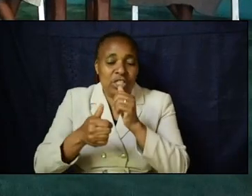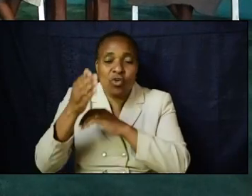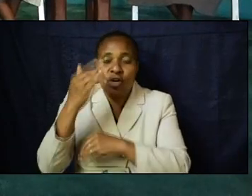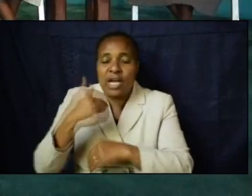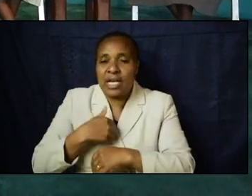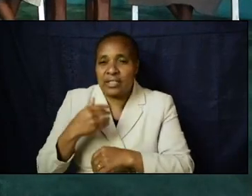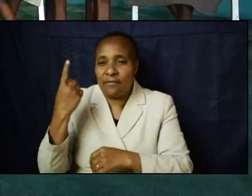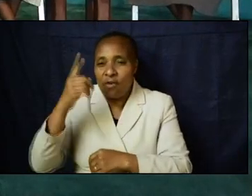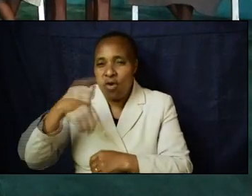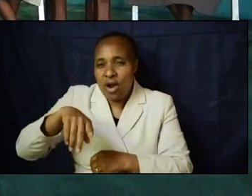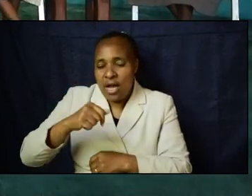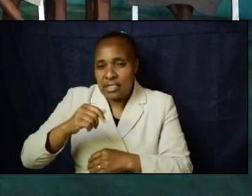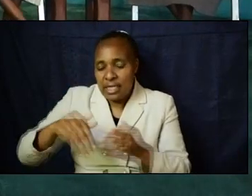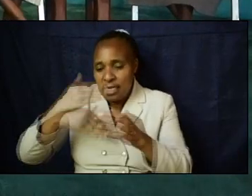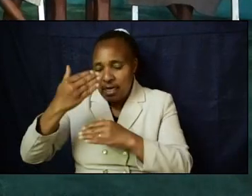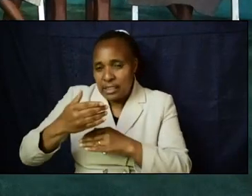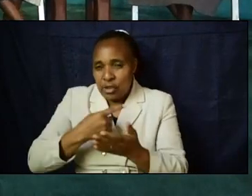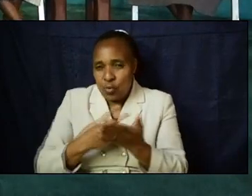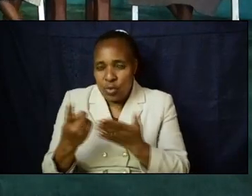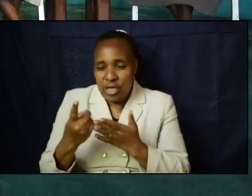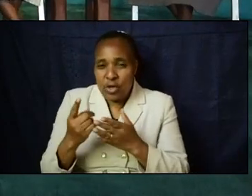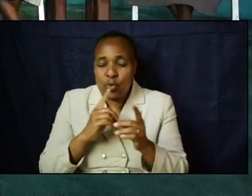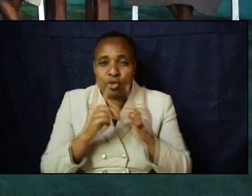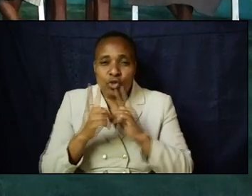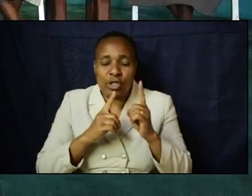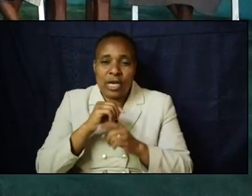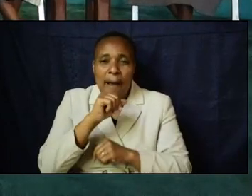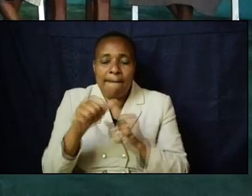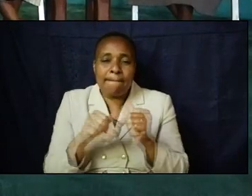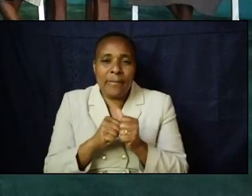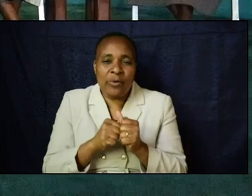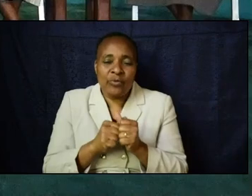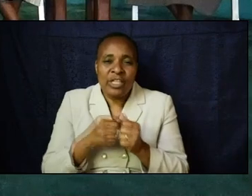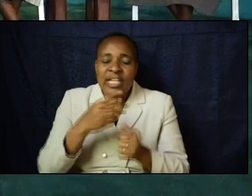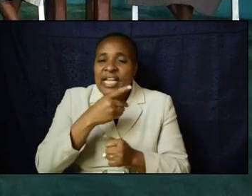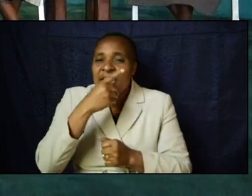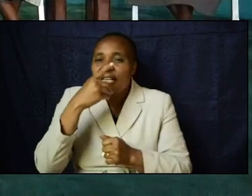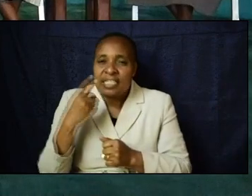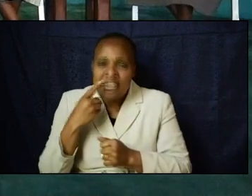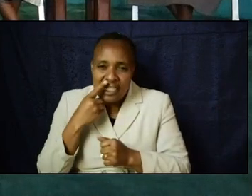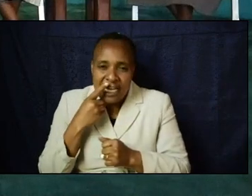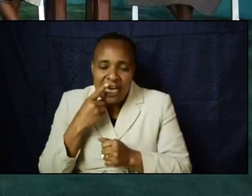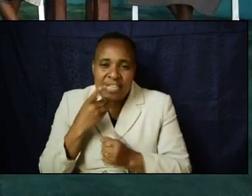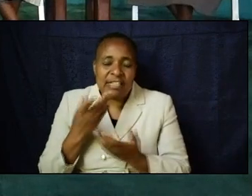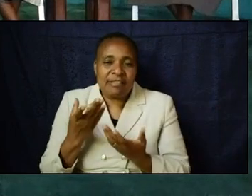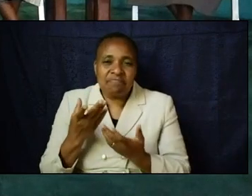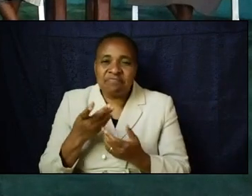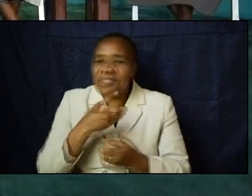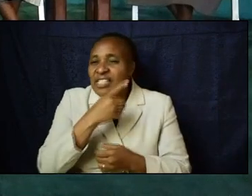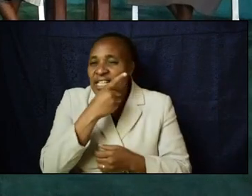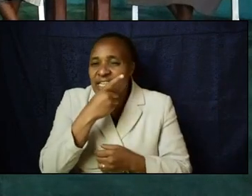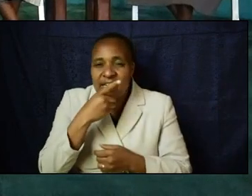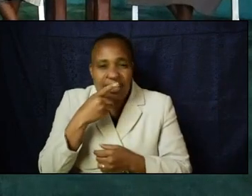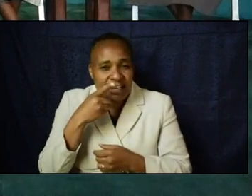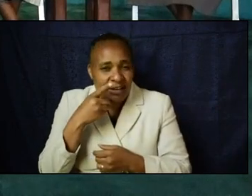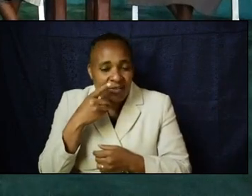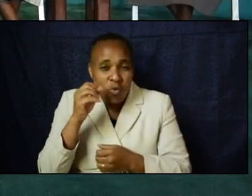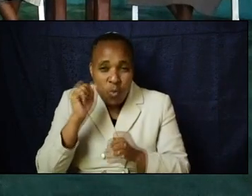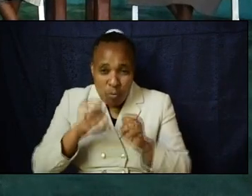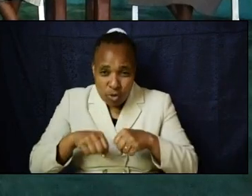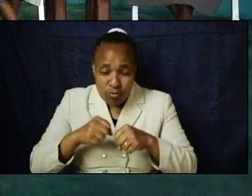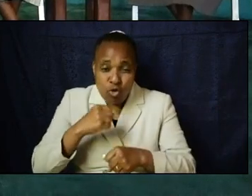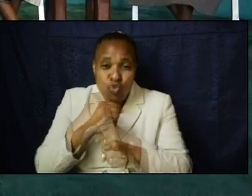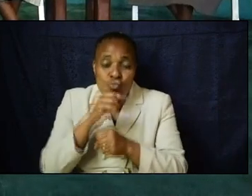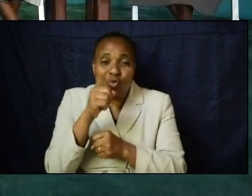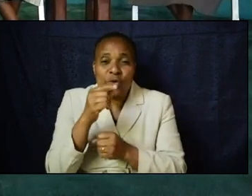us. Next week, we'll be talking about the desert drama. I mean, not the desert drama, the could you do